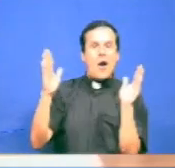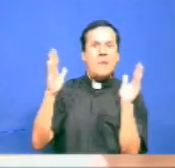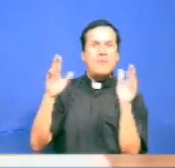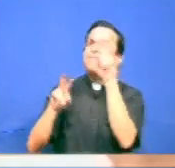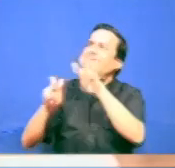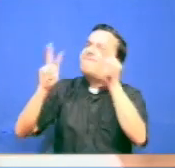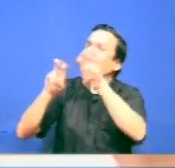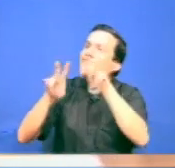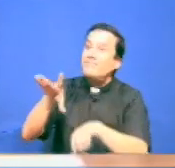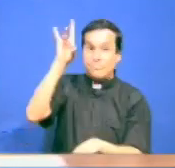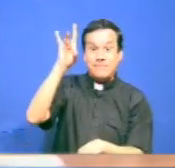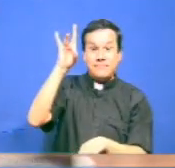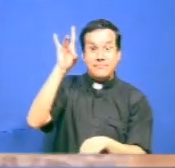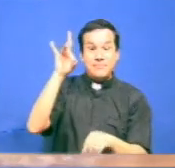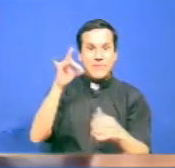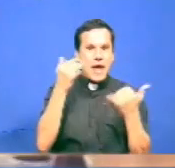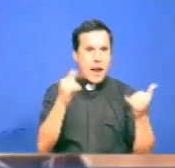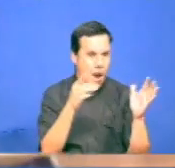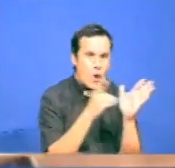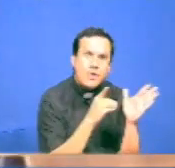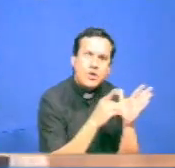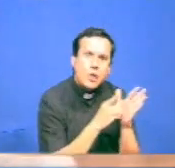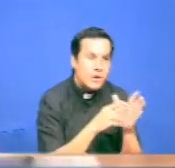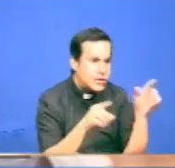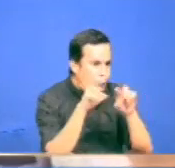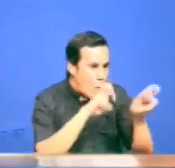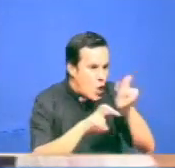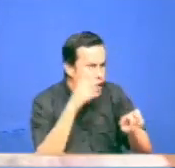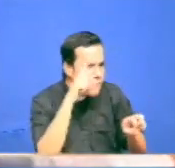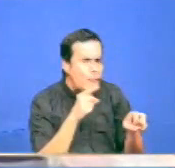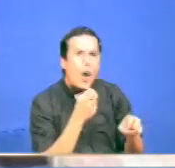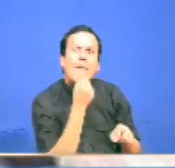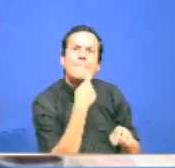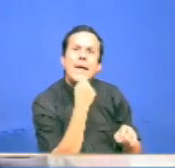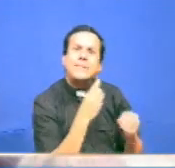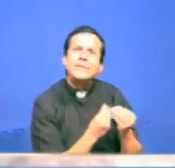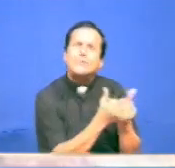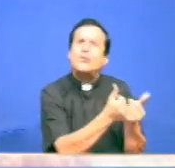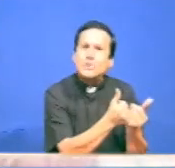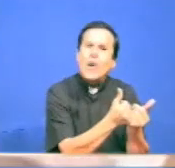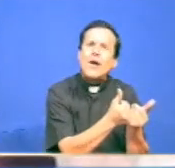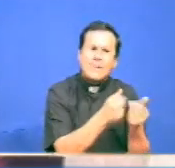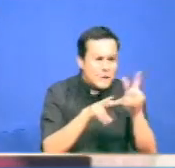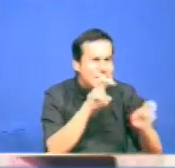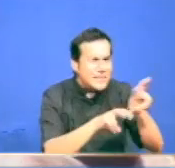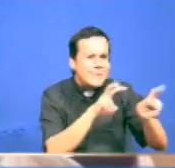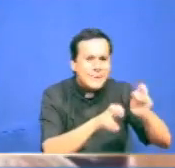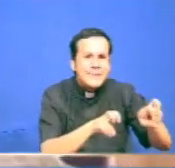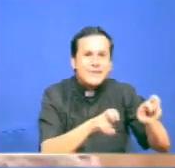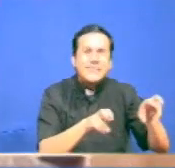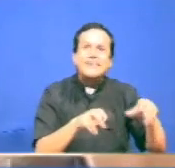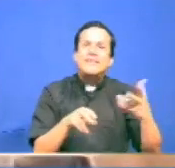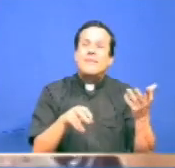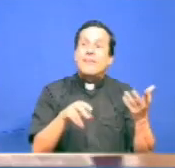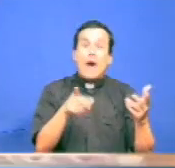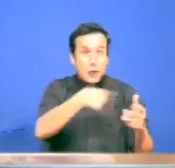searching for cure. Our preachers are searching and looking, take care of their flock while they're afar. And we